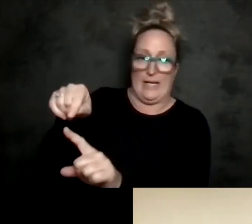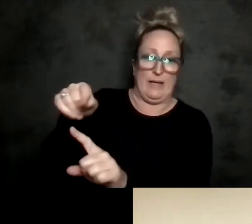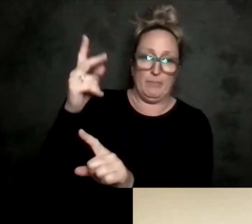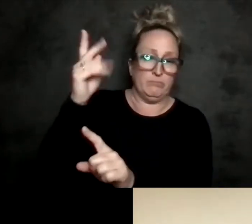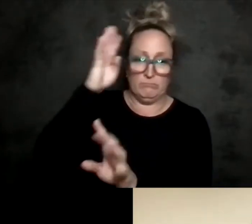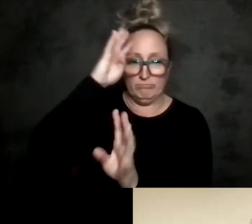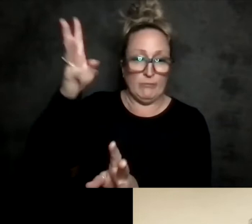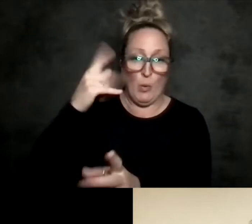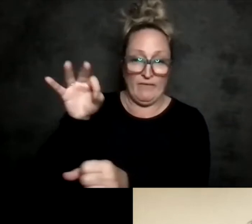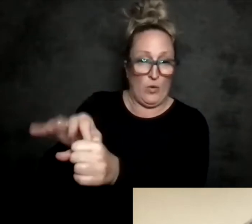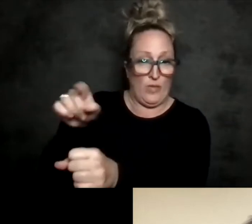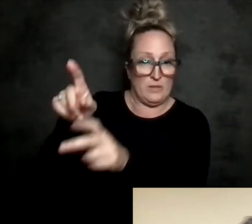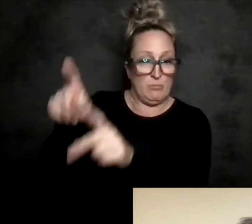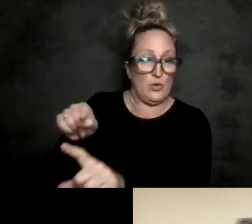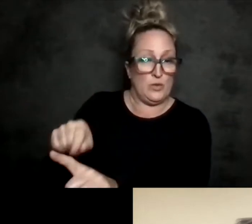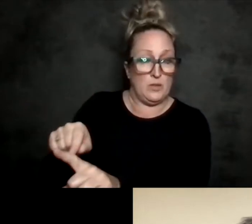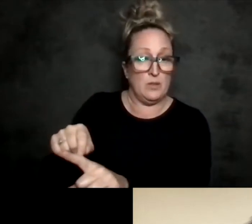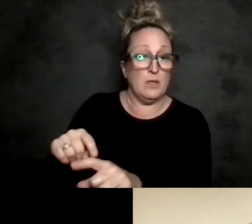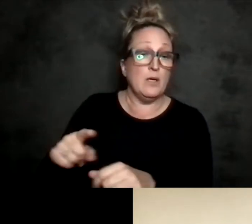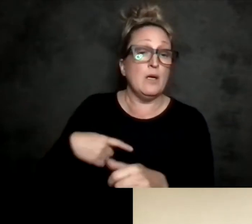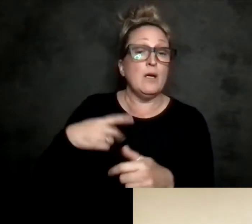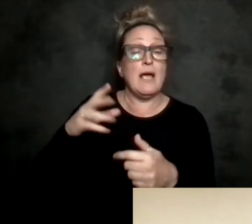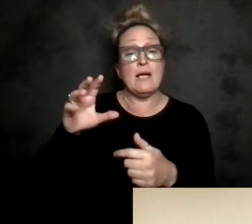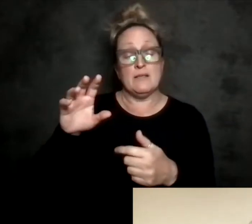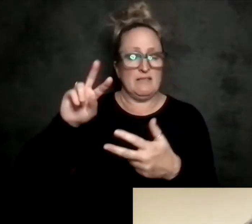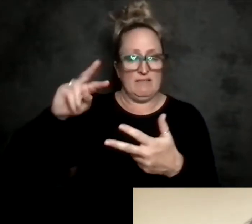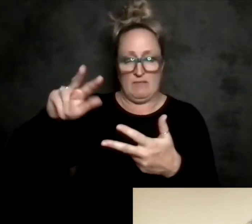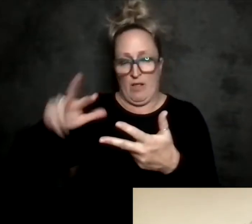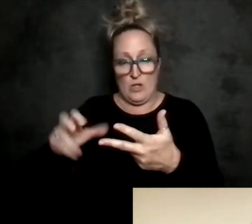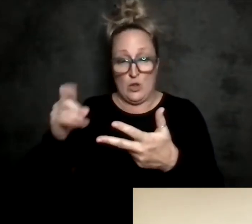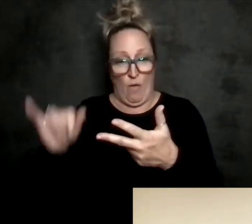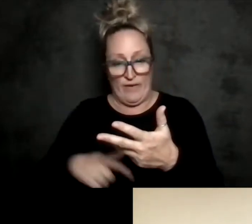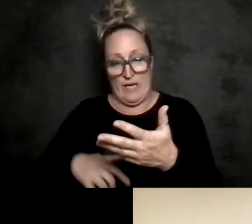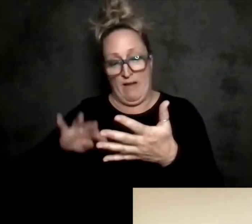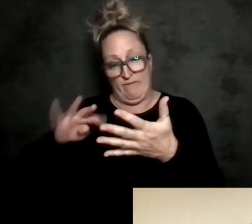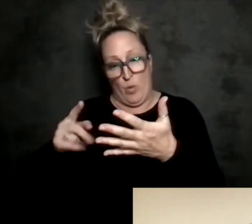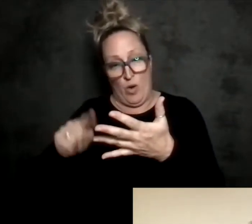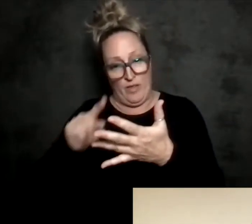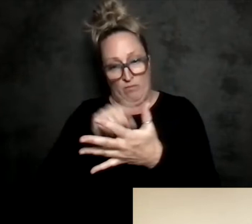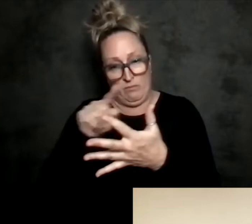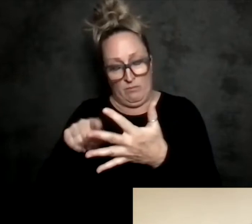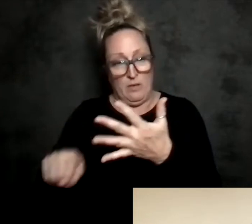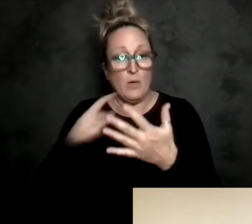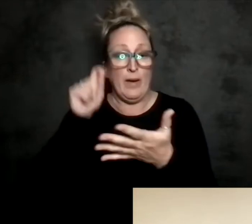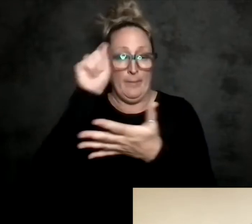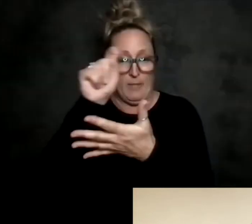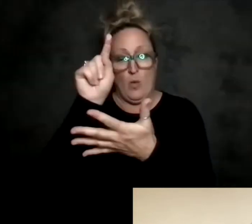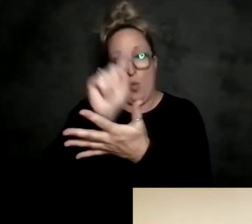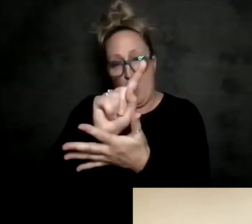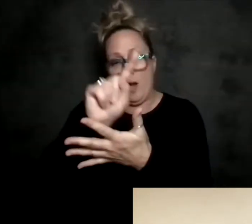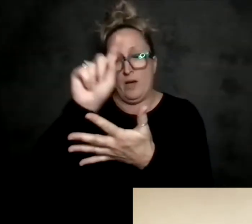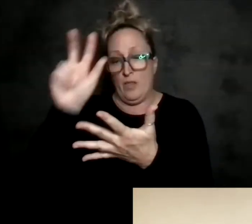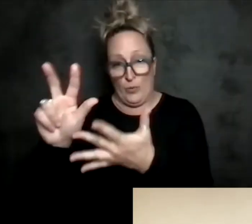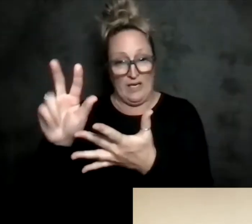want to vote for Mary, who was the first person, and then Sophie, who was the third, and Joe, who was the fourth, you'd be bubbling in 1, 3,